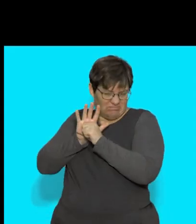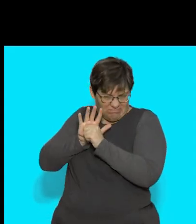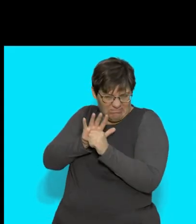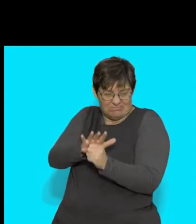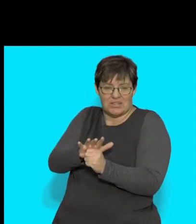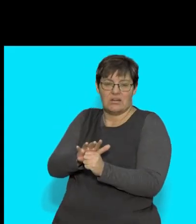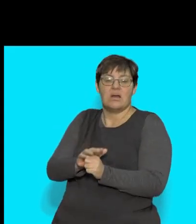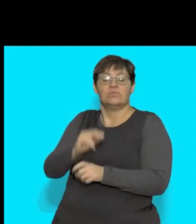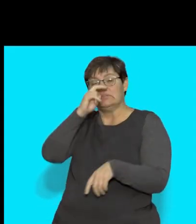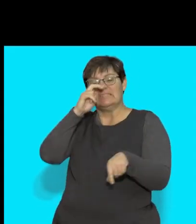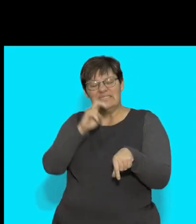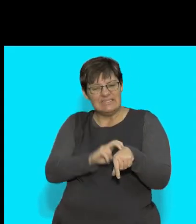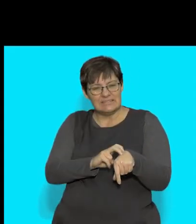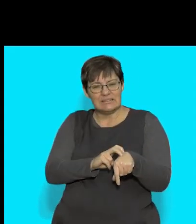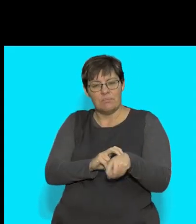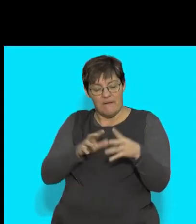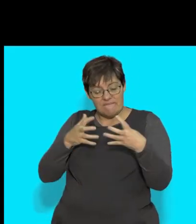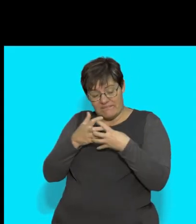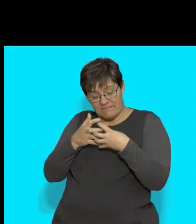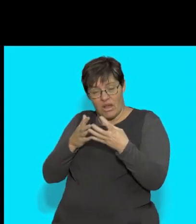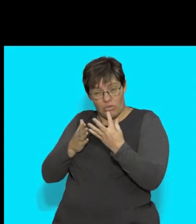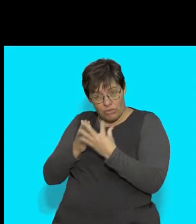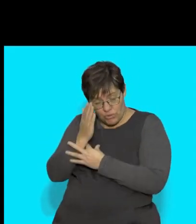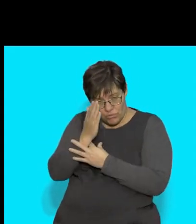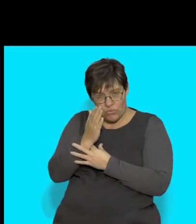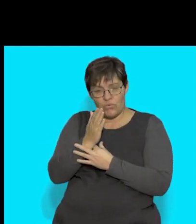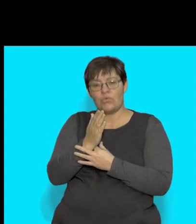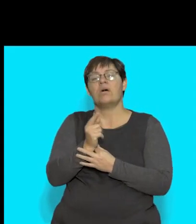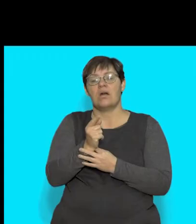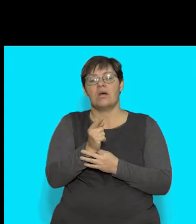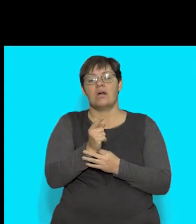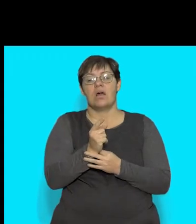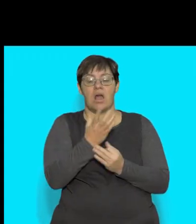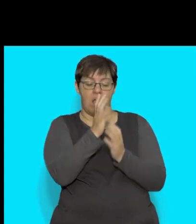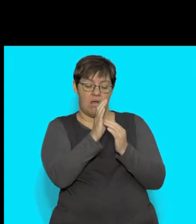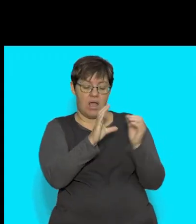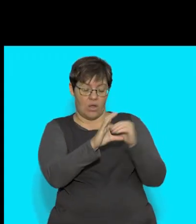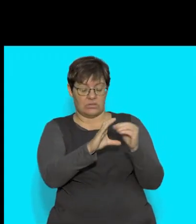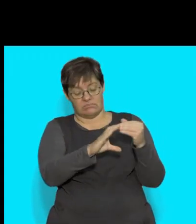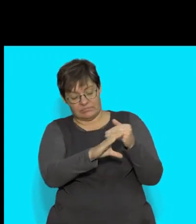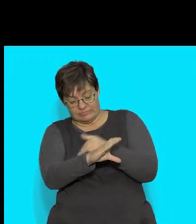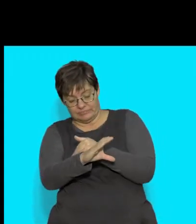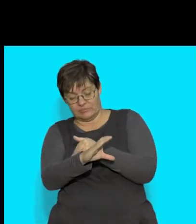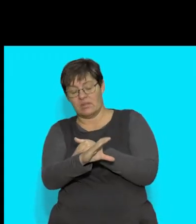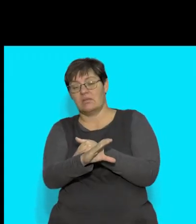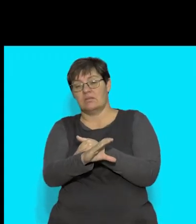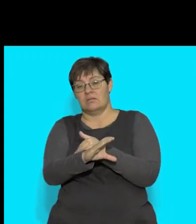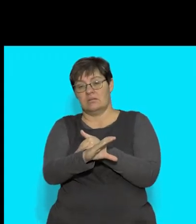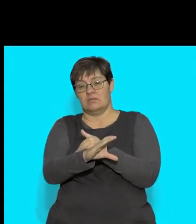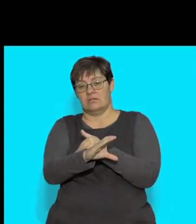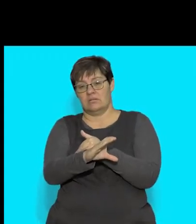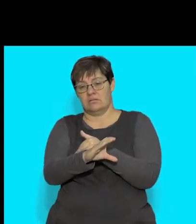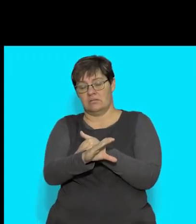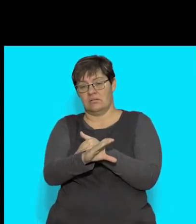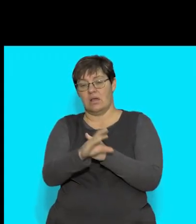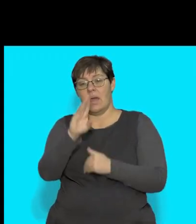everything that is necessary that can fit through, goes out of the glomerulus, the blood, and it goes into